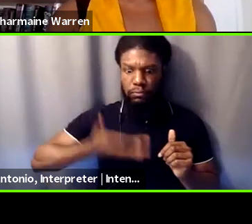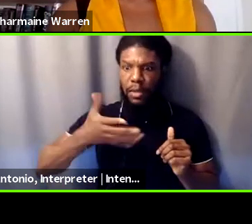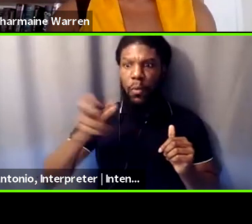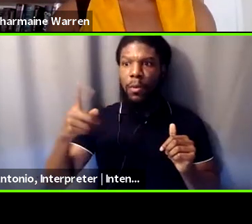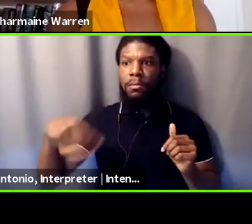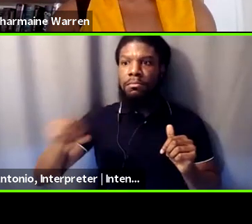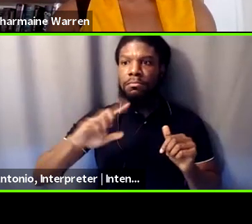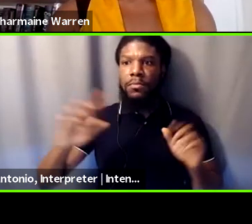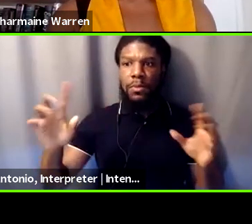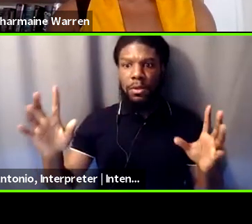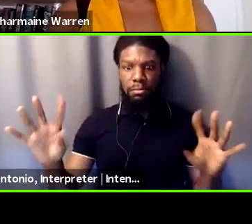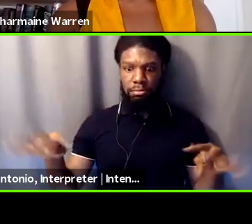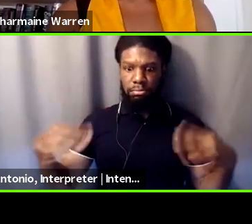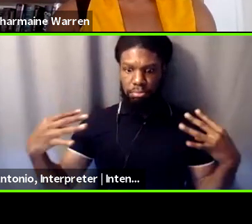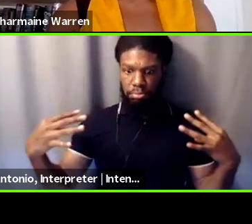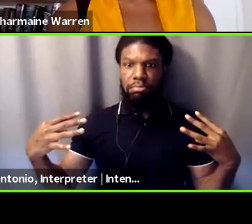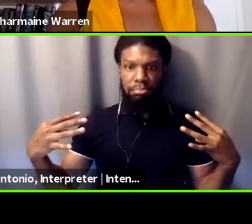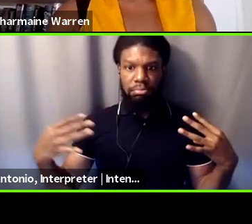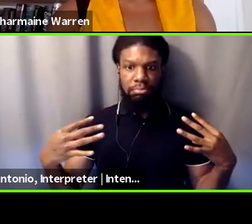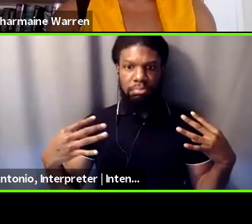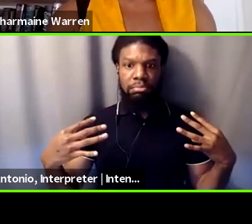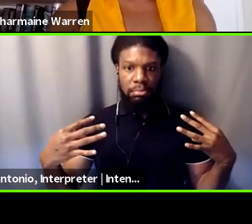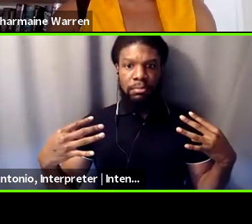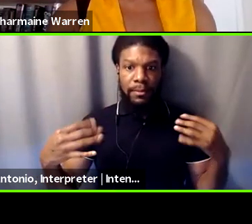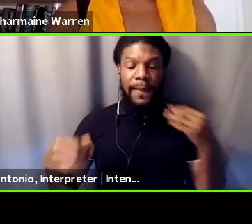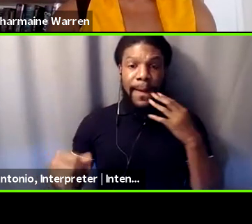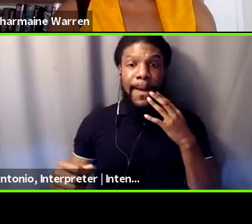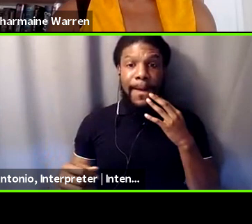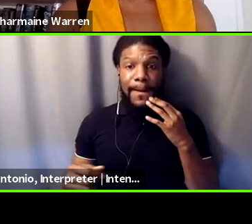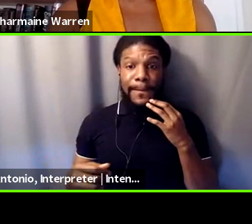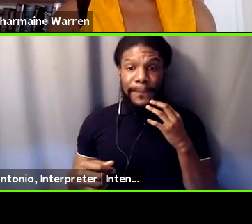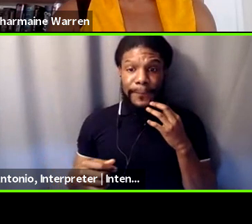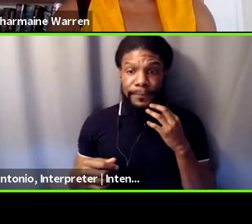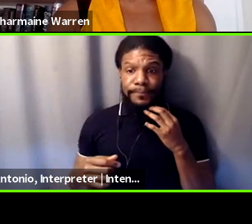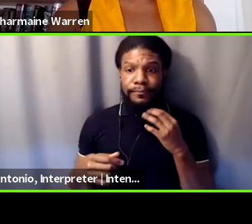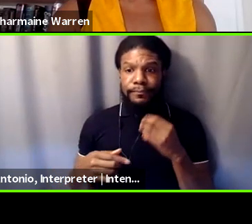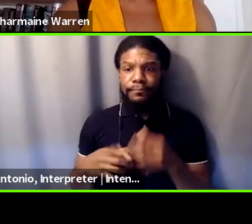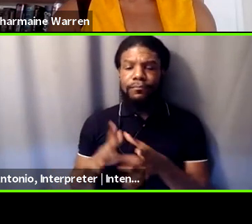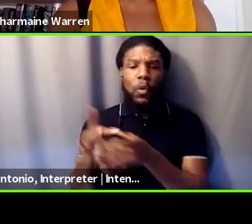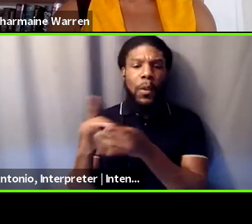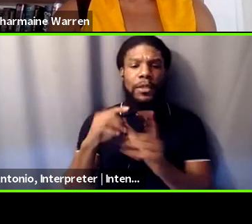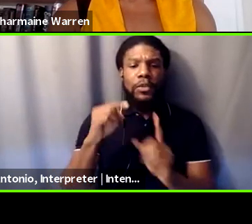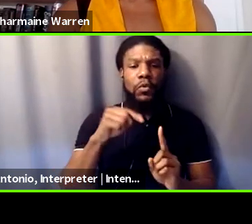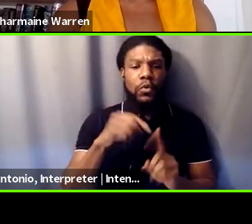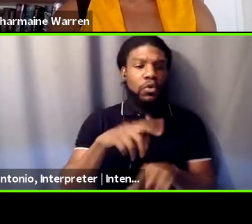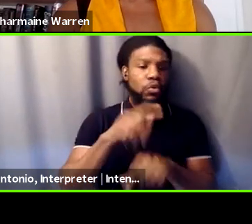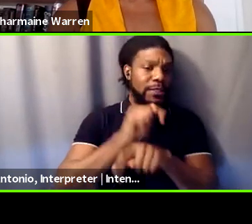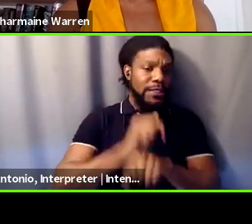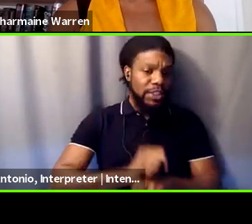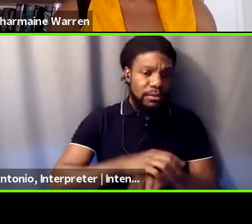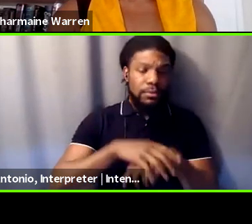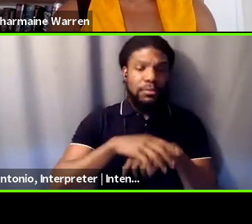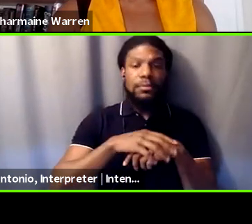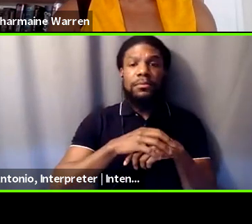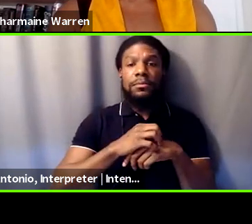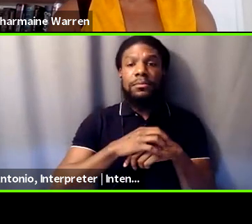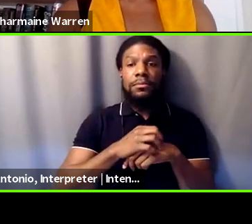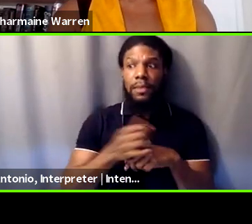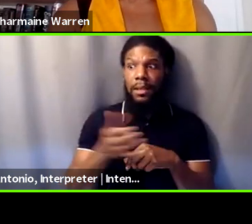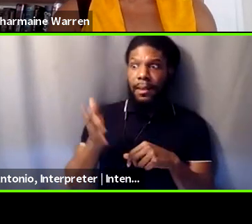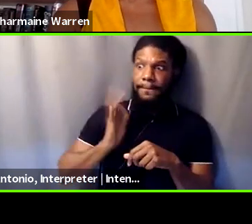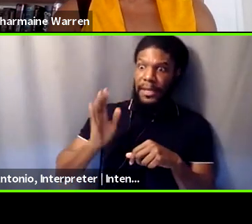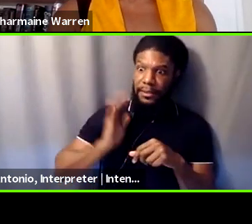and even like going back on traditions and what the identities look like back